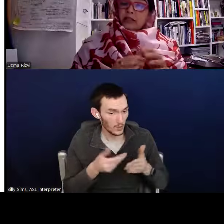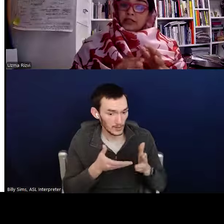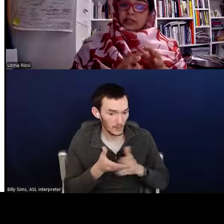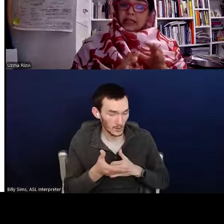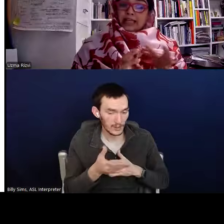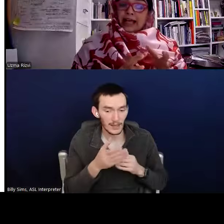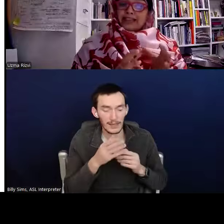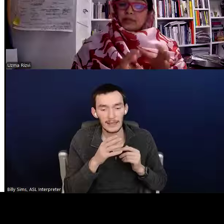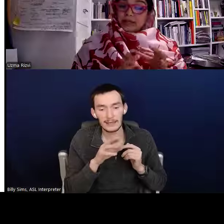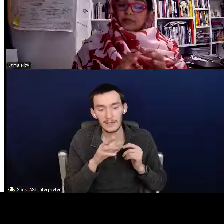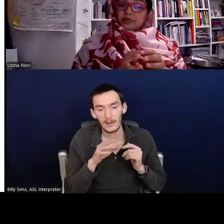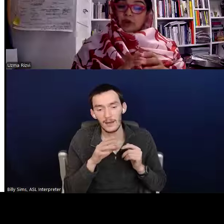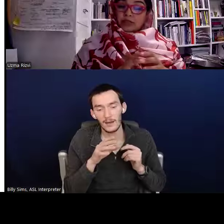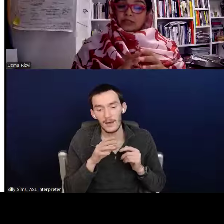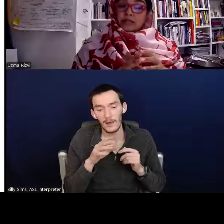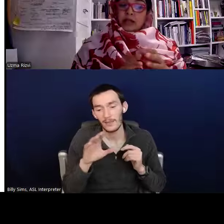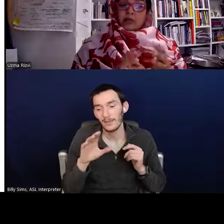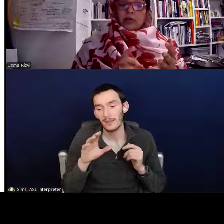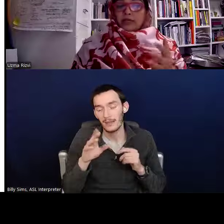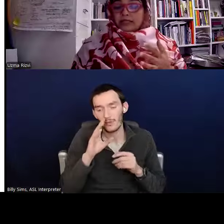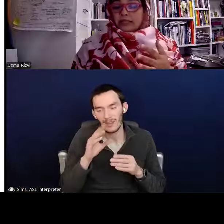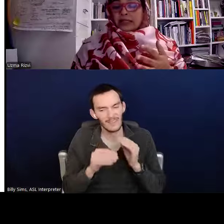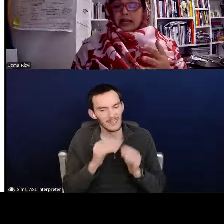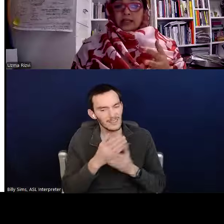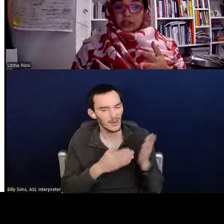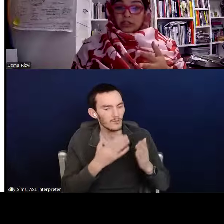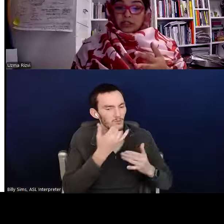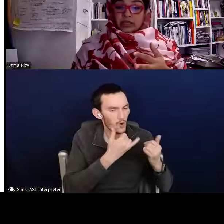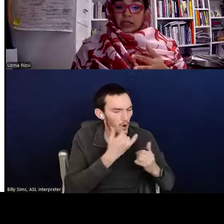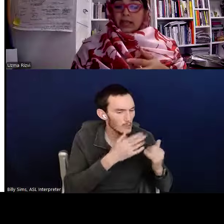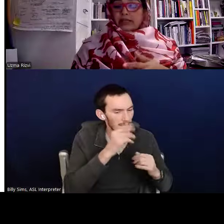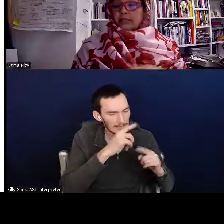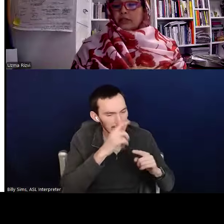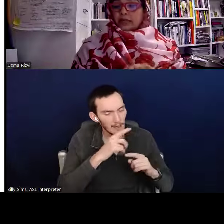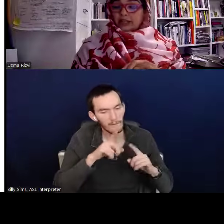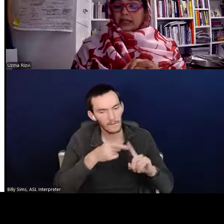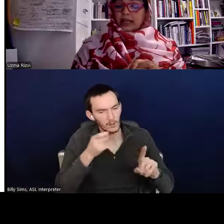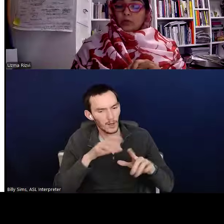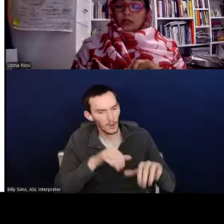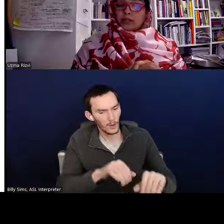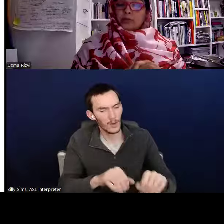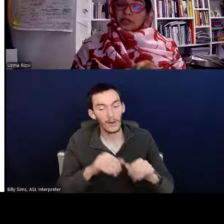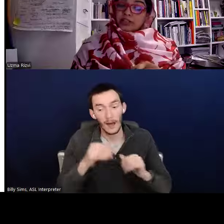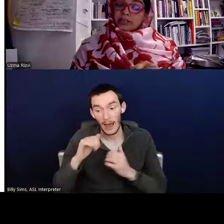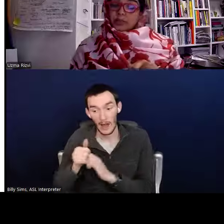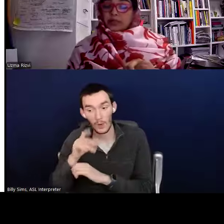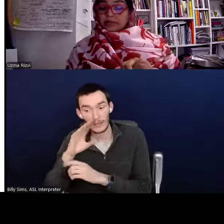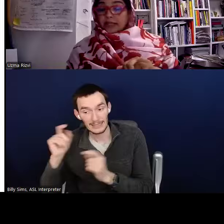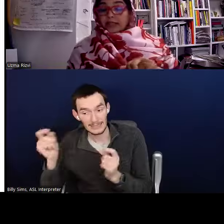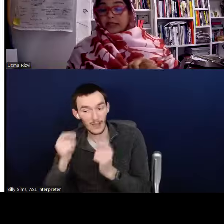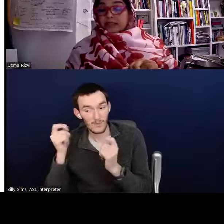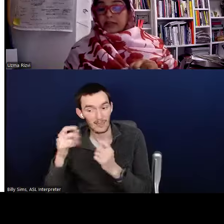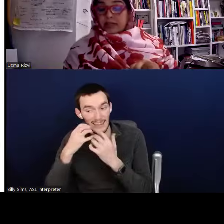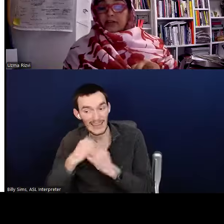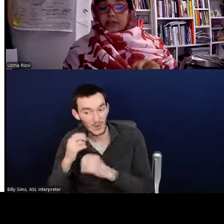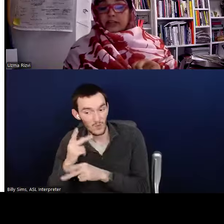the colonial and caste-based wrongs by witnessing, acknowledging, and celebrating the care work that marginalized people have